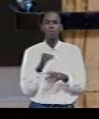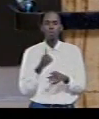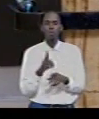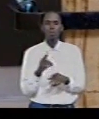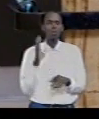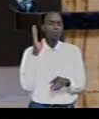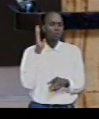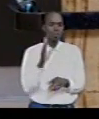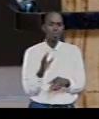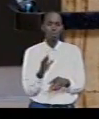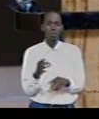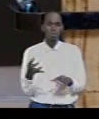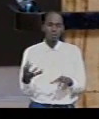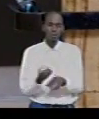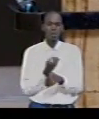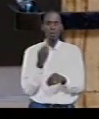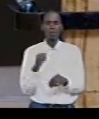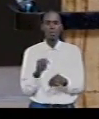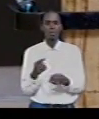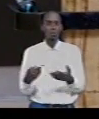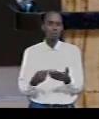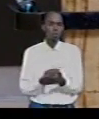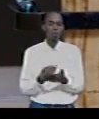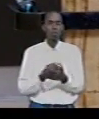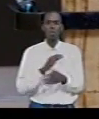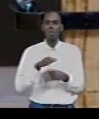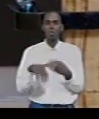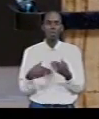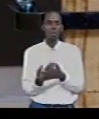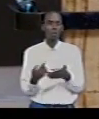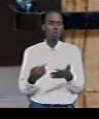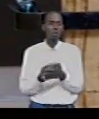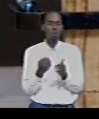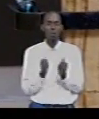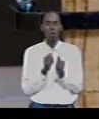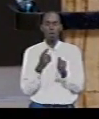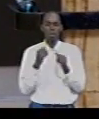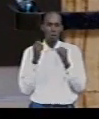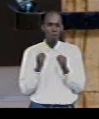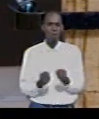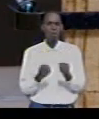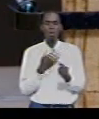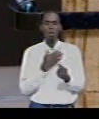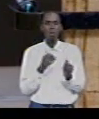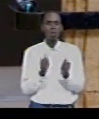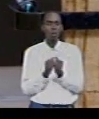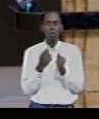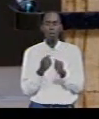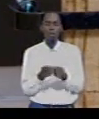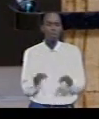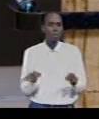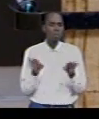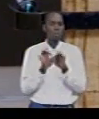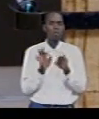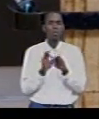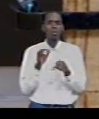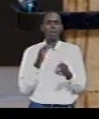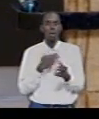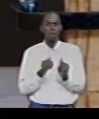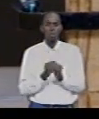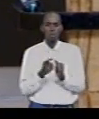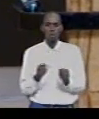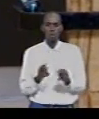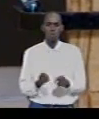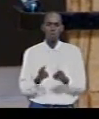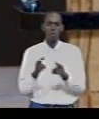the gospel, the whole gospel, with the power and with the pungency that is in the gospel